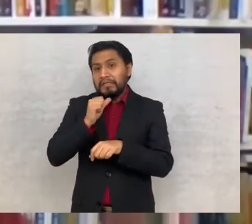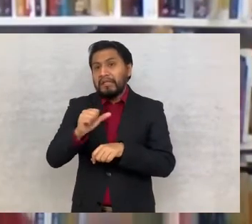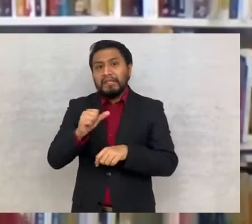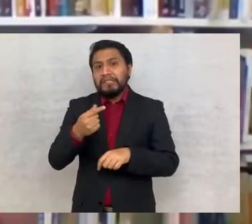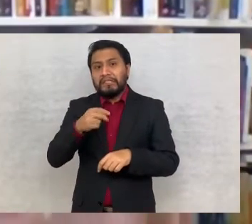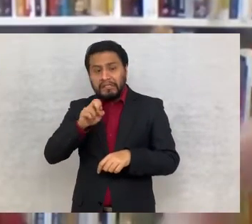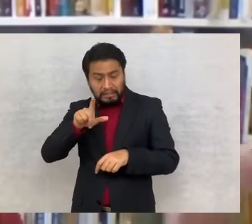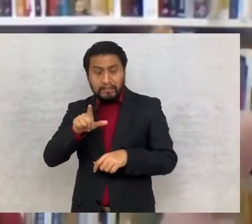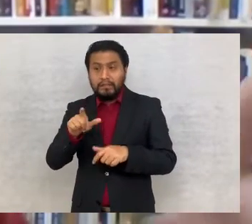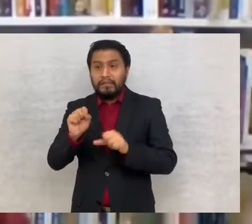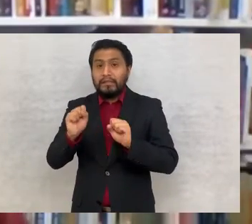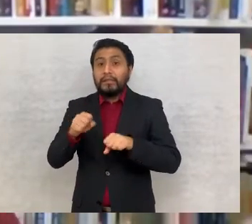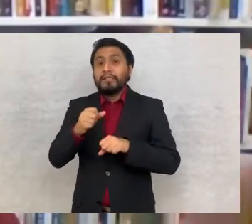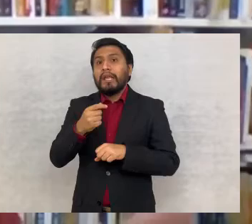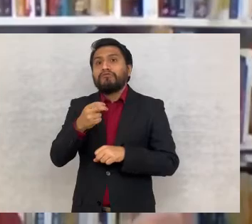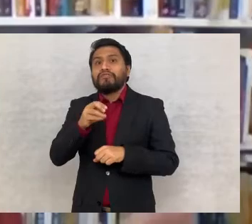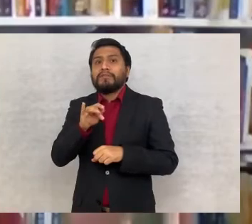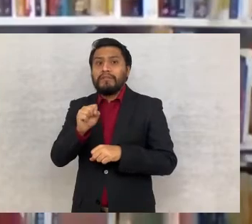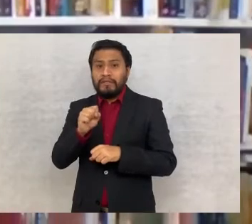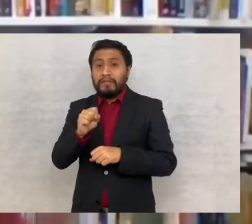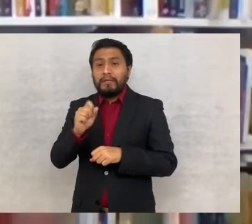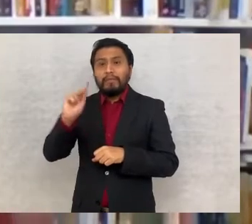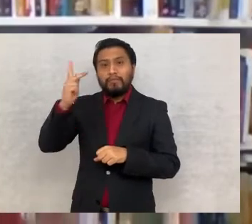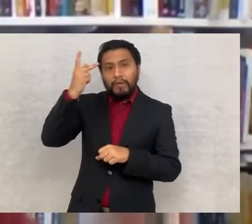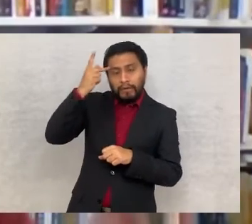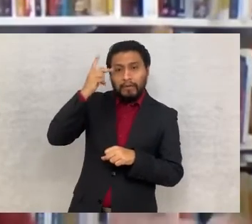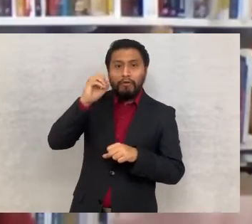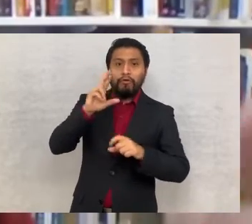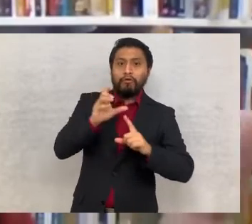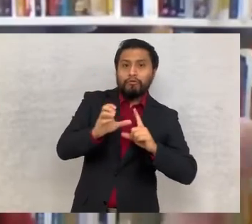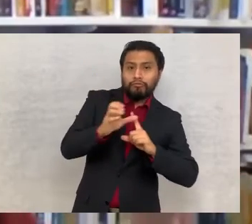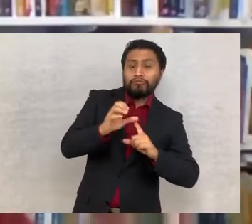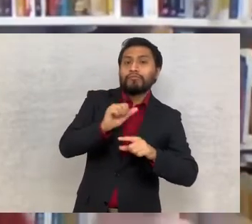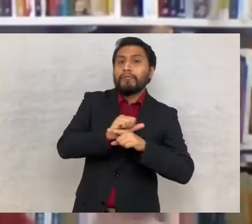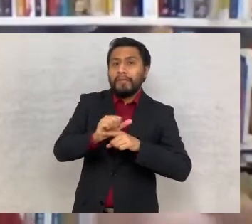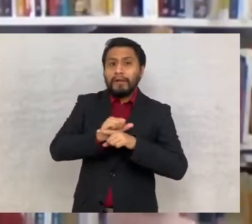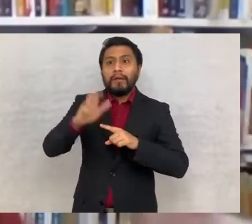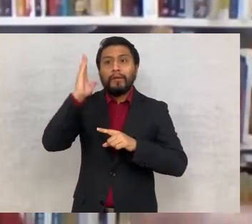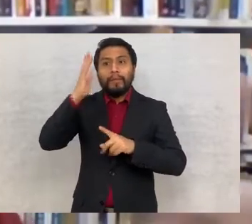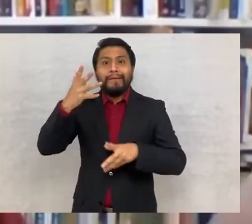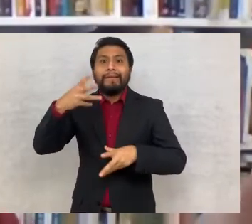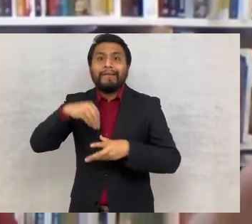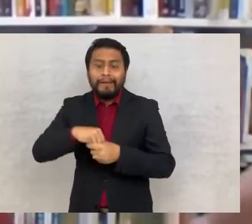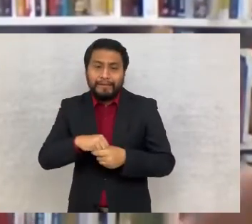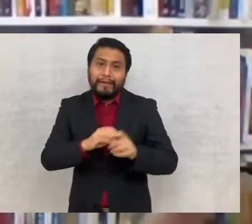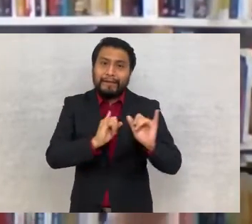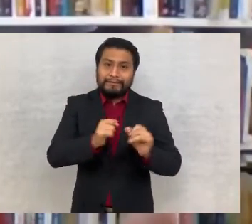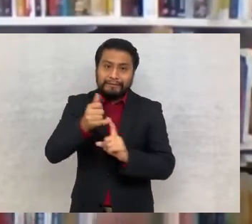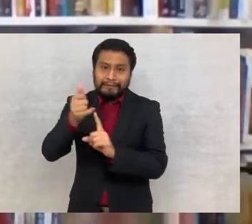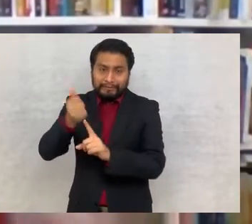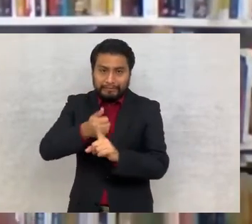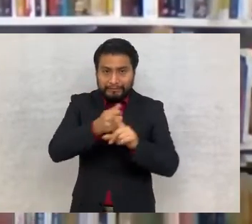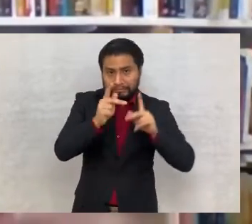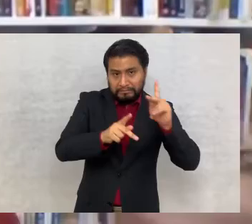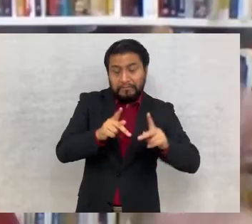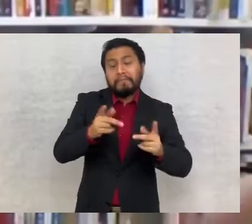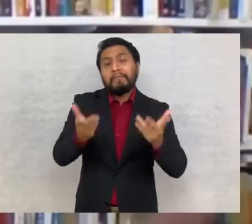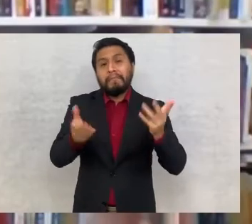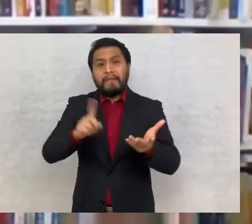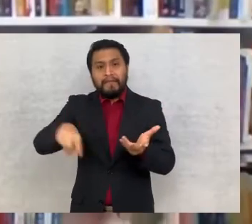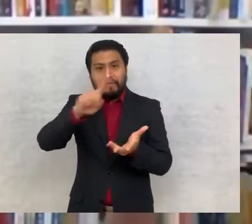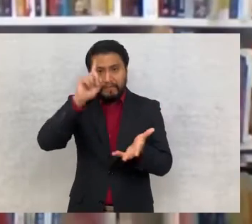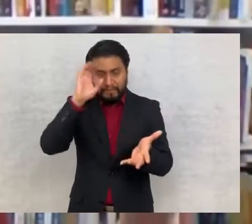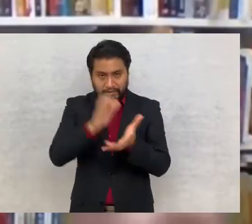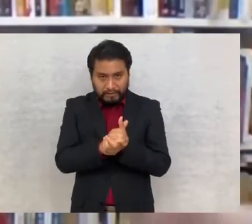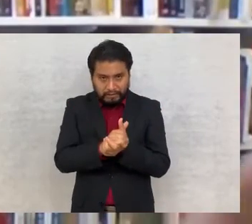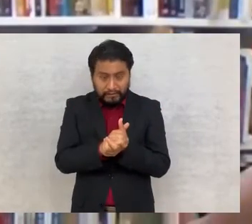always, nor generally, at the antipodes of eugenics, as would be the case with any political or cultural practice that exerted coercion over the will of individuals, as